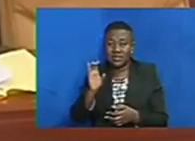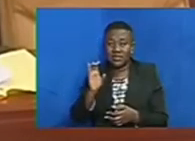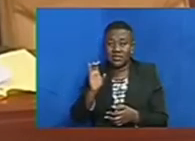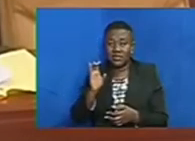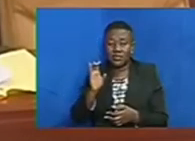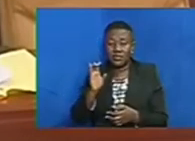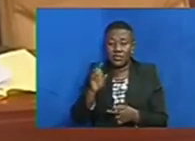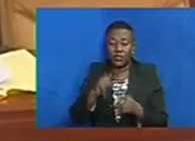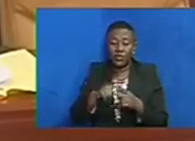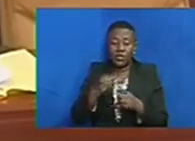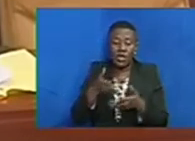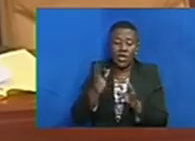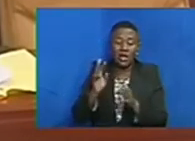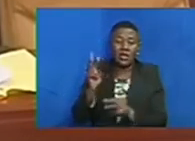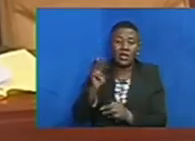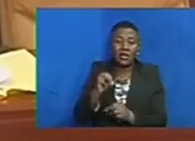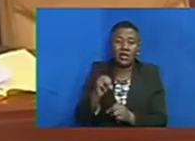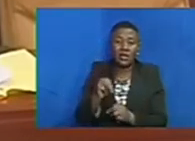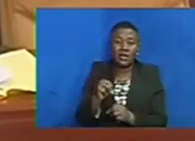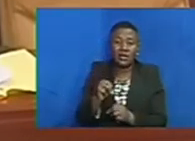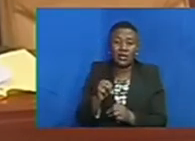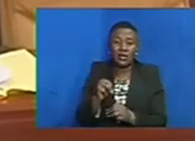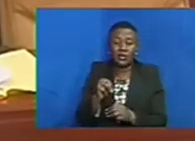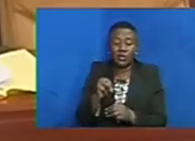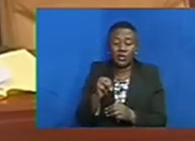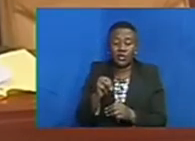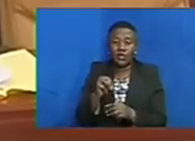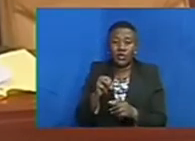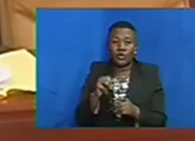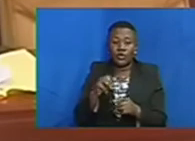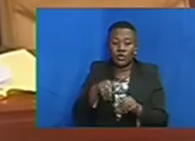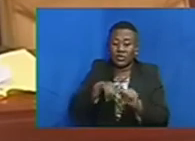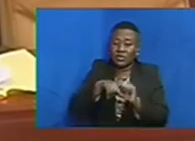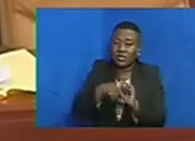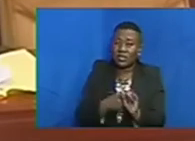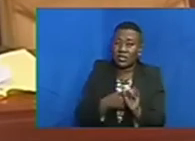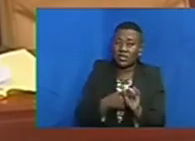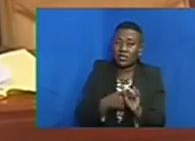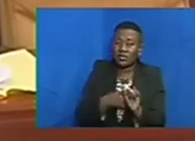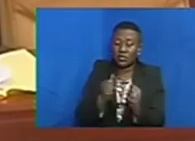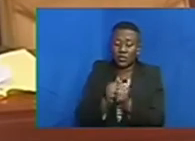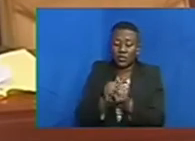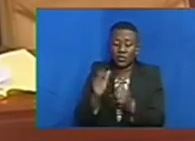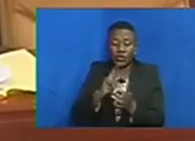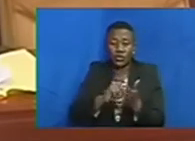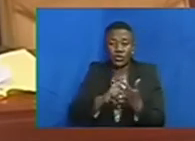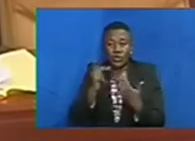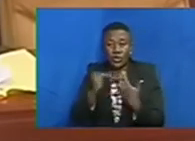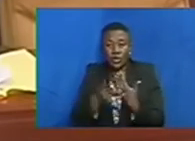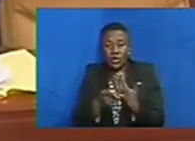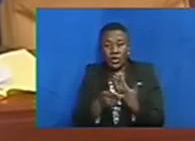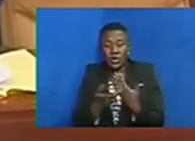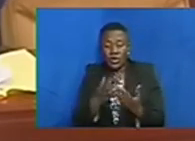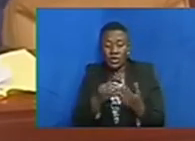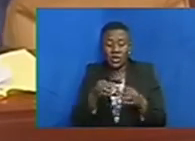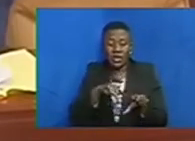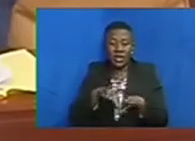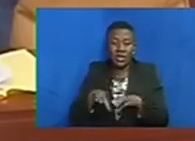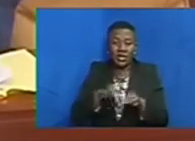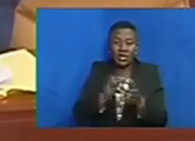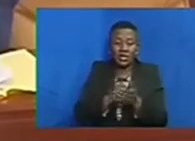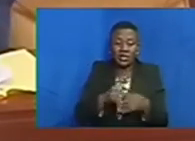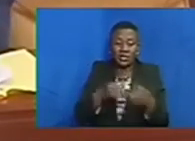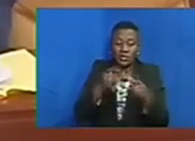147,529,298 enable the ministry for West House to implement this disposal program in activity as it strives to achieve